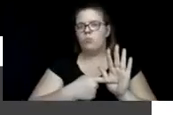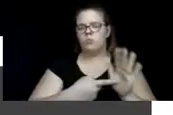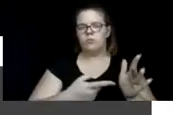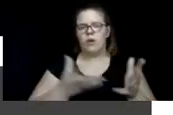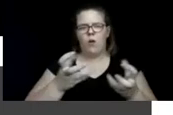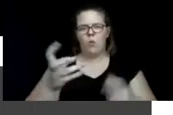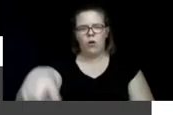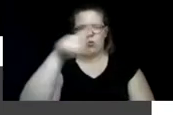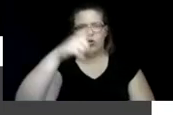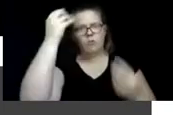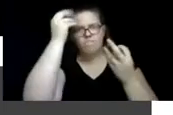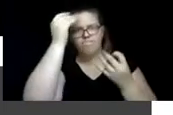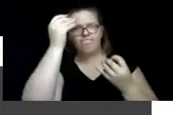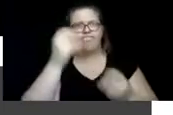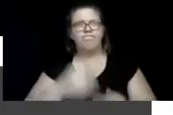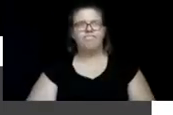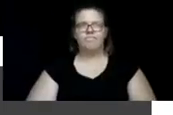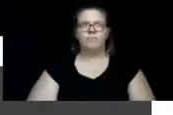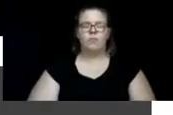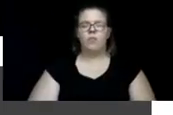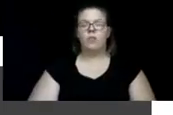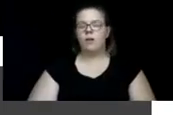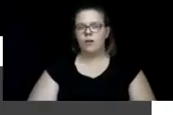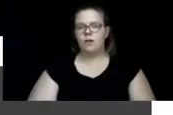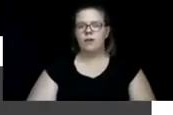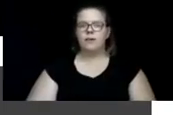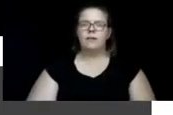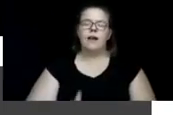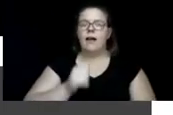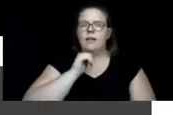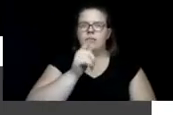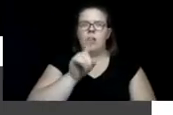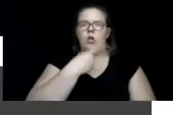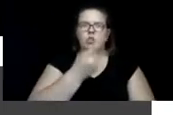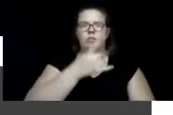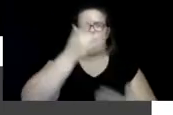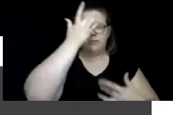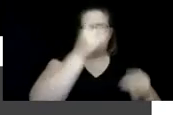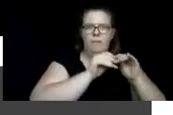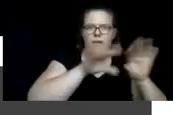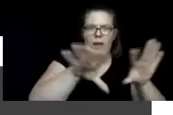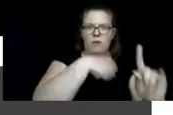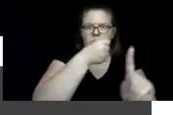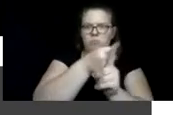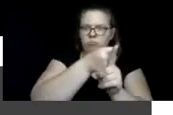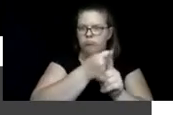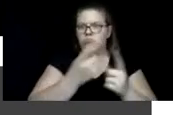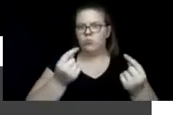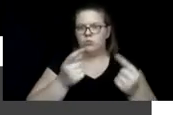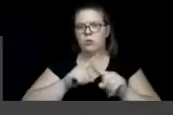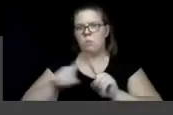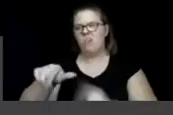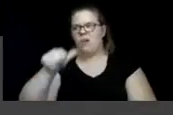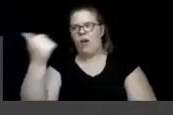think about, except for not just the pandemic, but there's other things out there. Next slide,